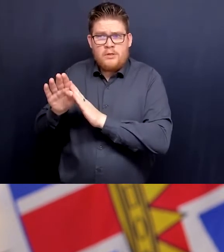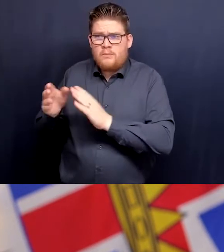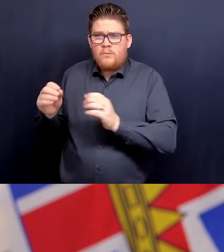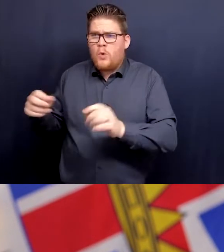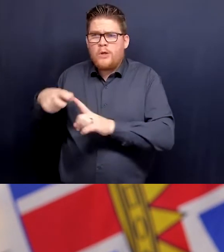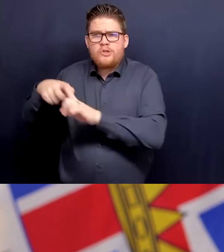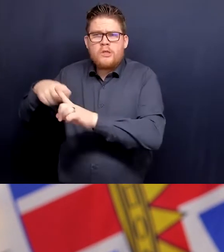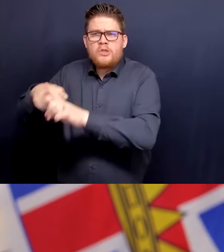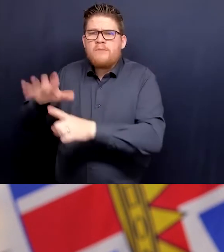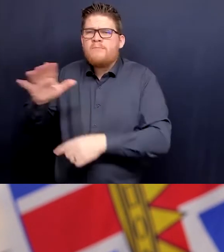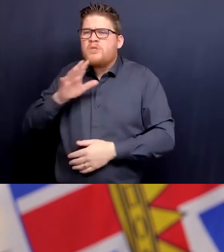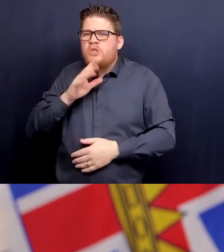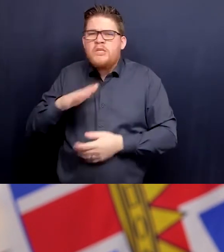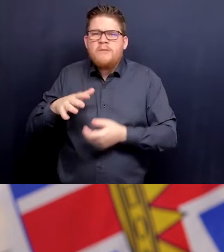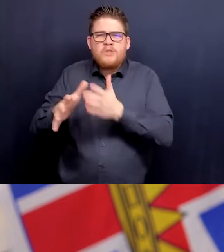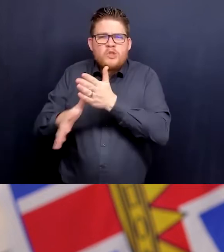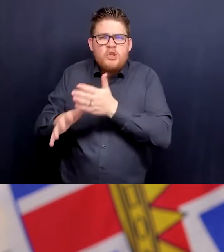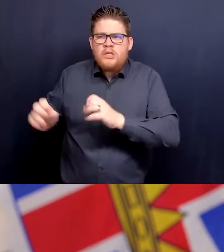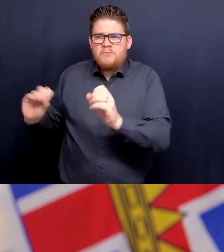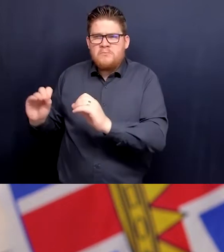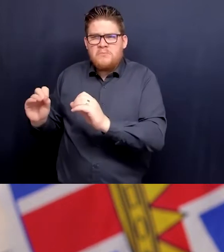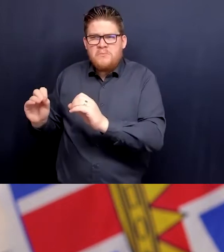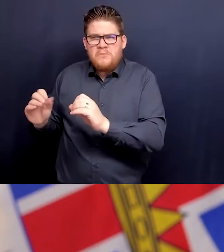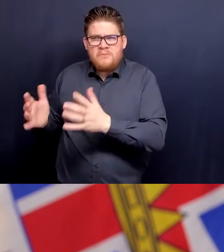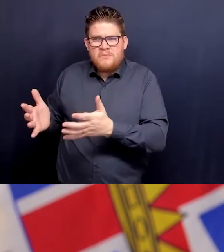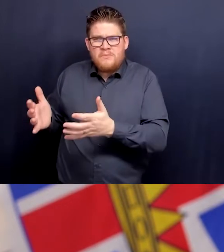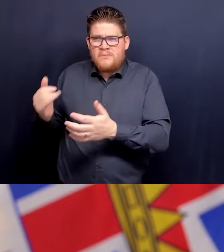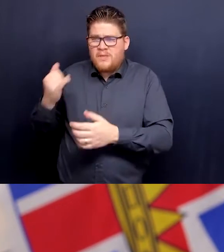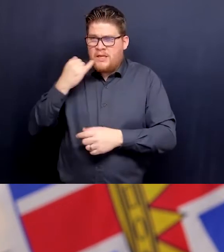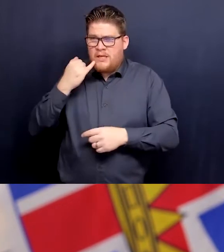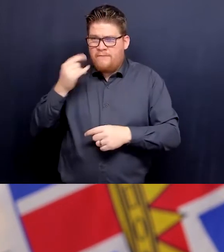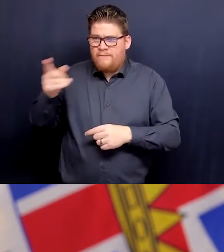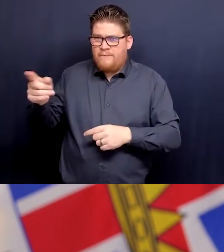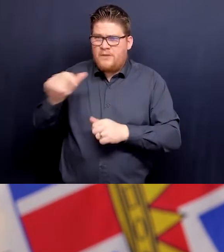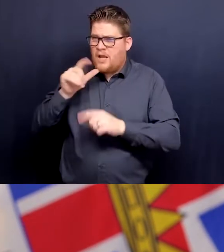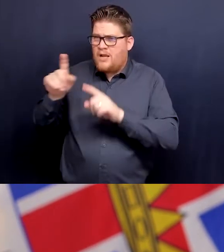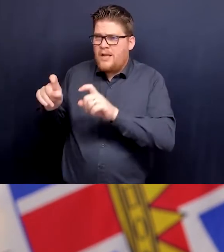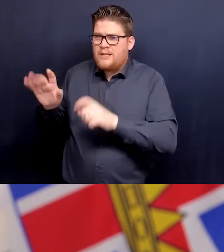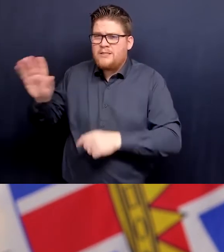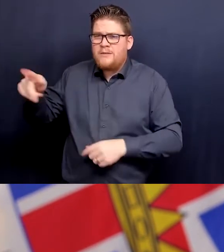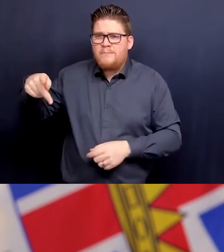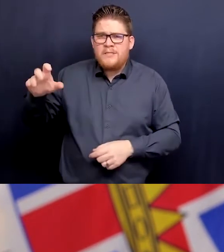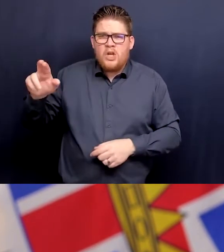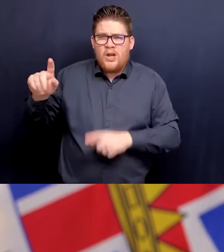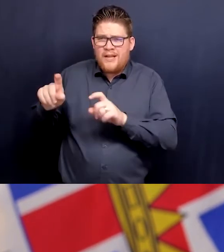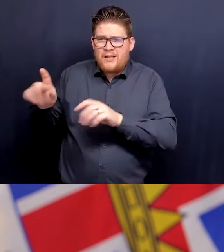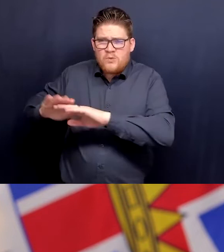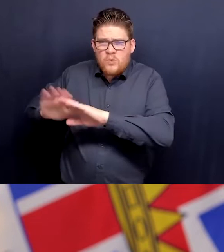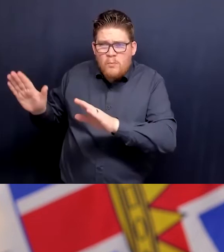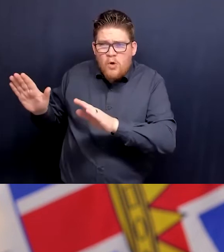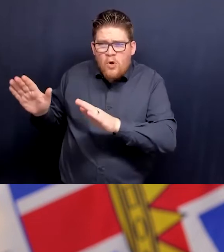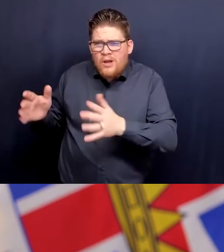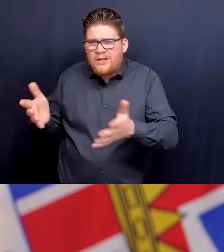be doing surveillance through PCR testing of anyone who has COVID symptoms. So, I'm wondering what